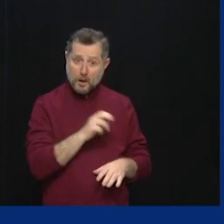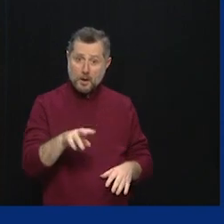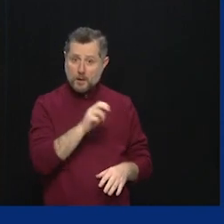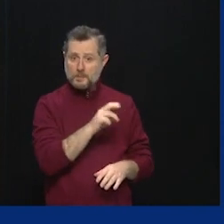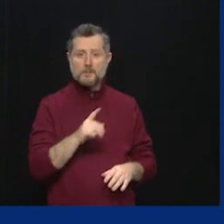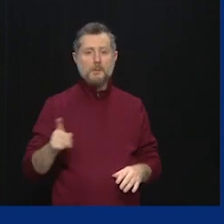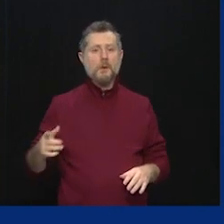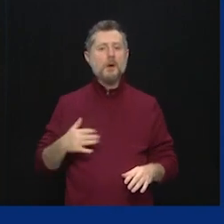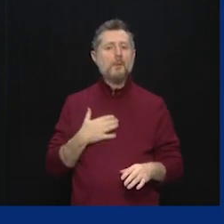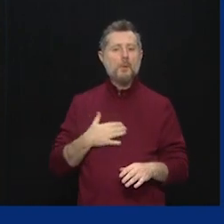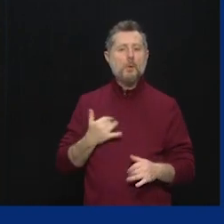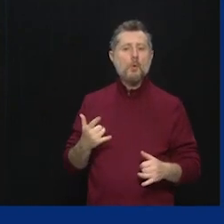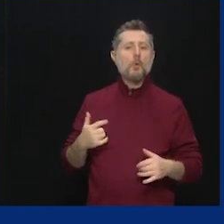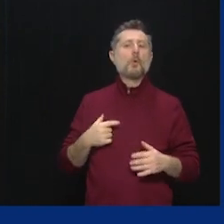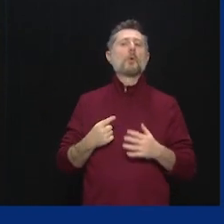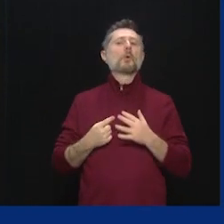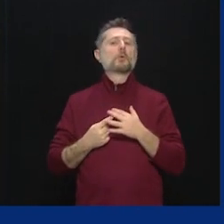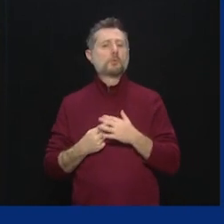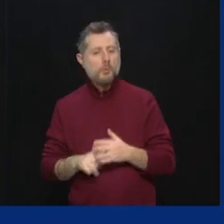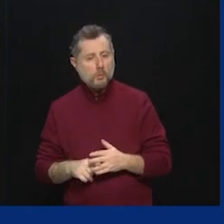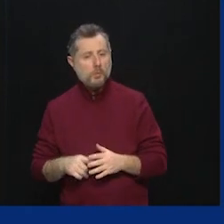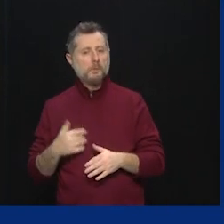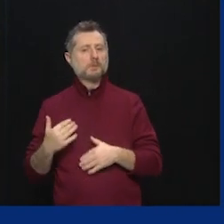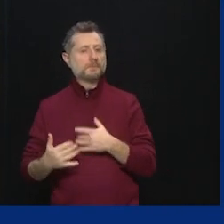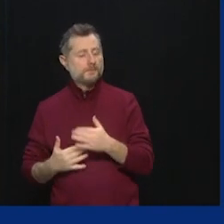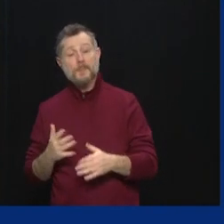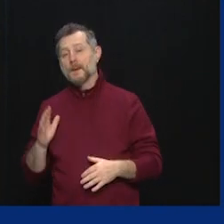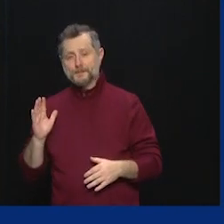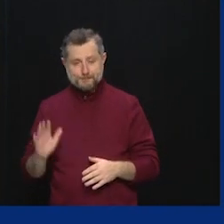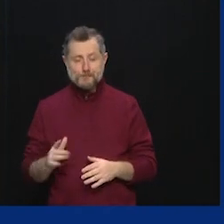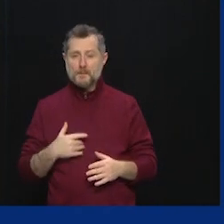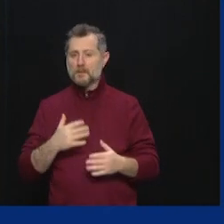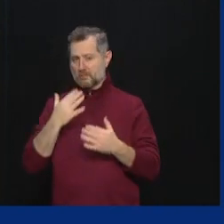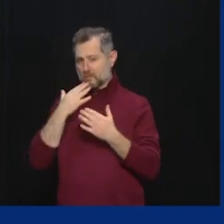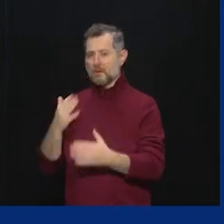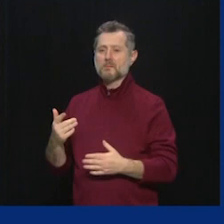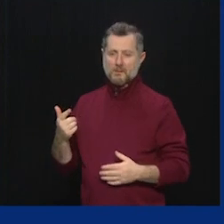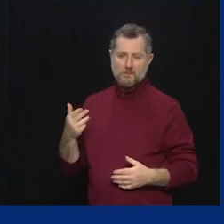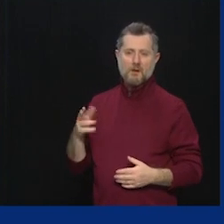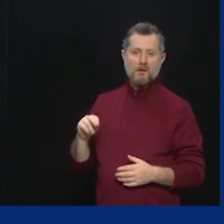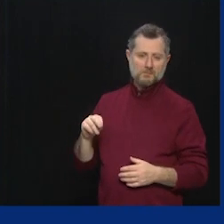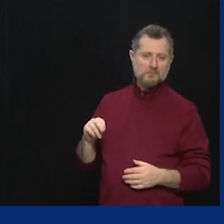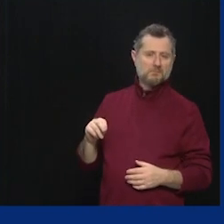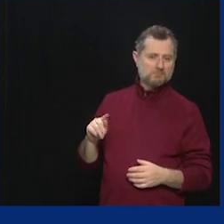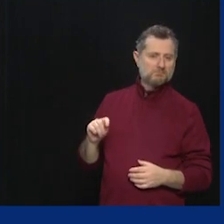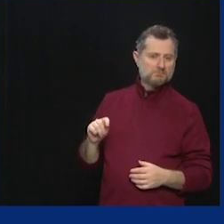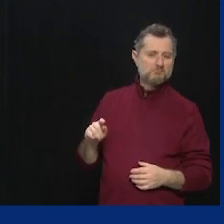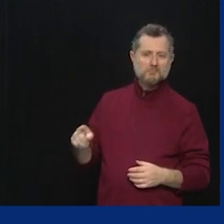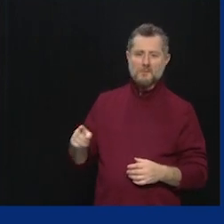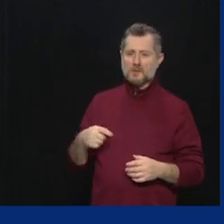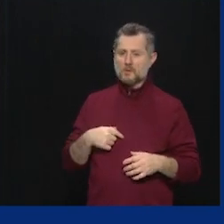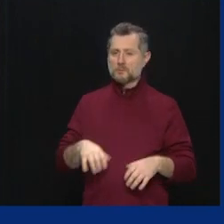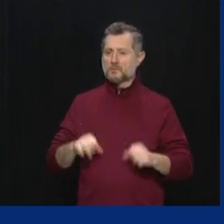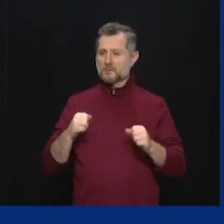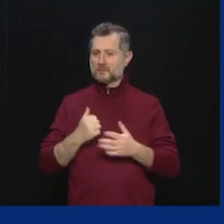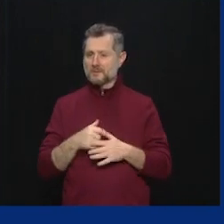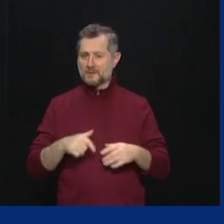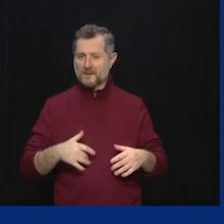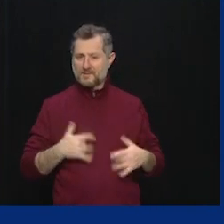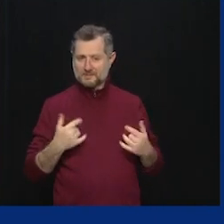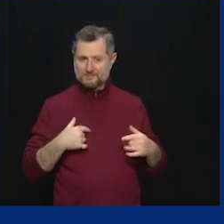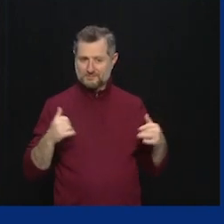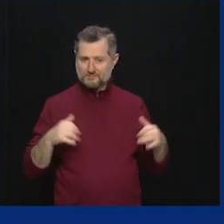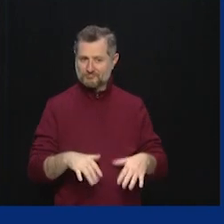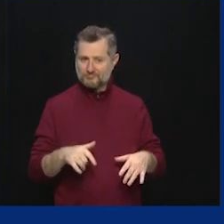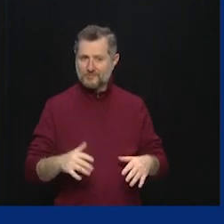me. We are grateful to Hunt that they got us to a point where we get to have a charity event tonight to raise a bunch of money for charity